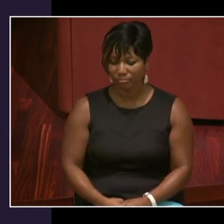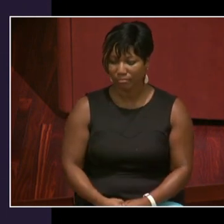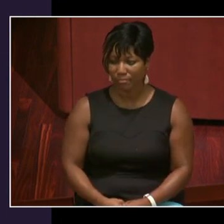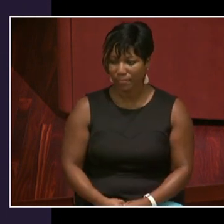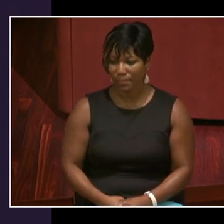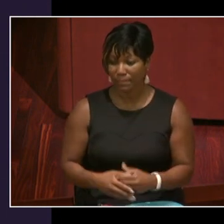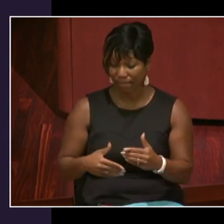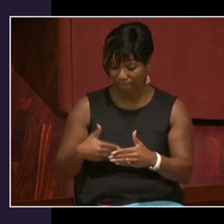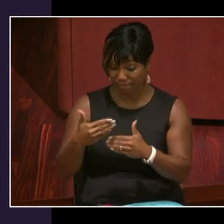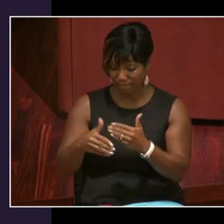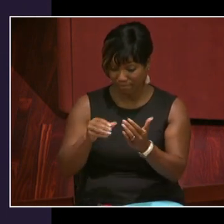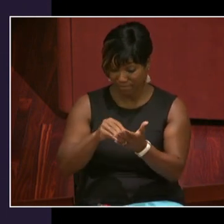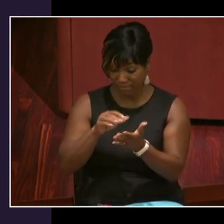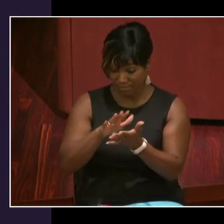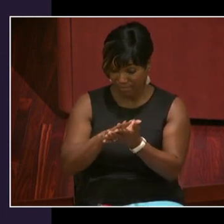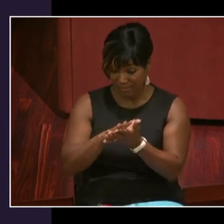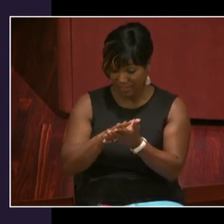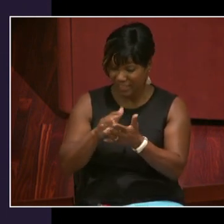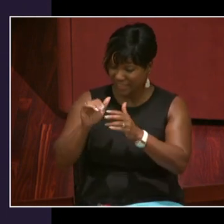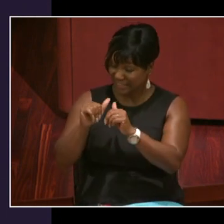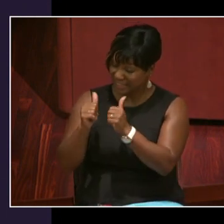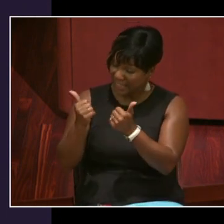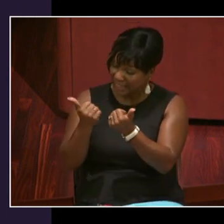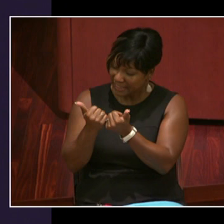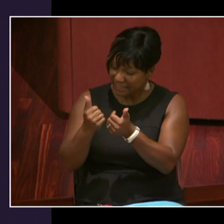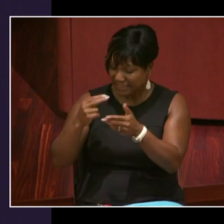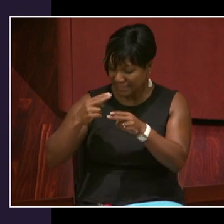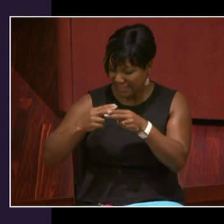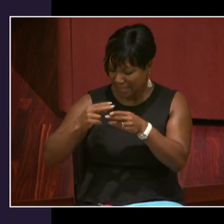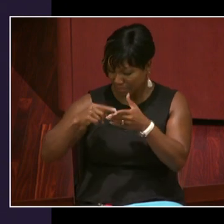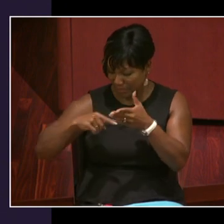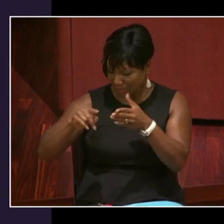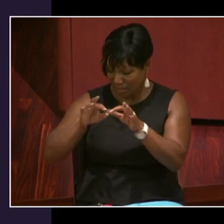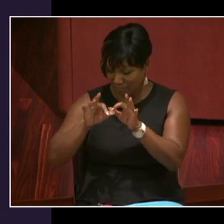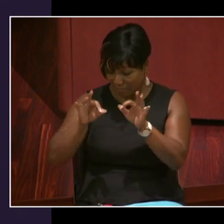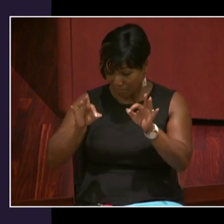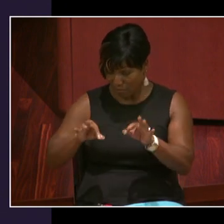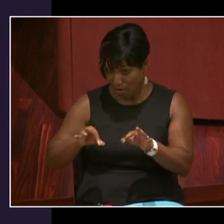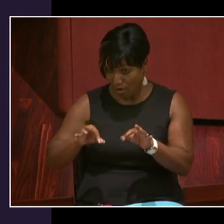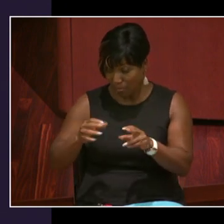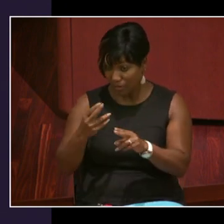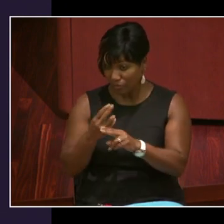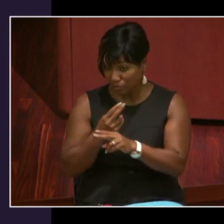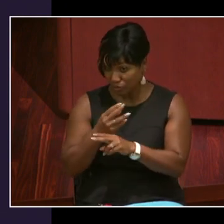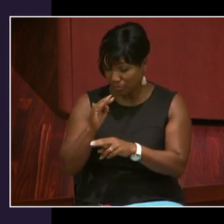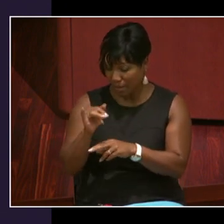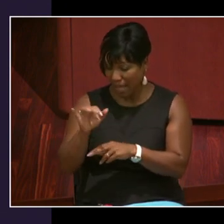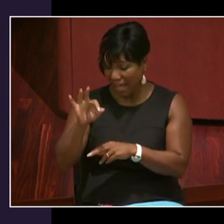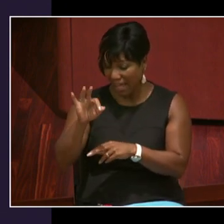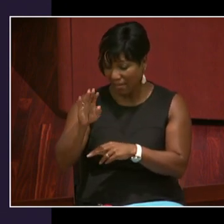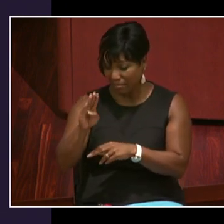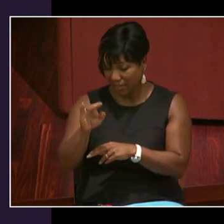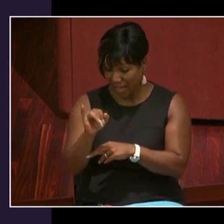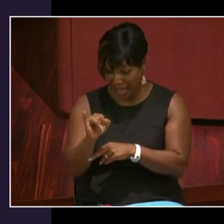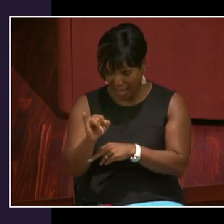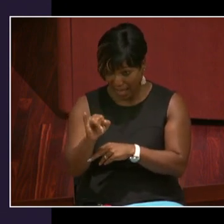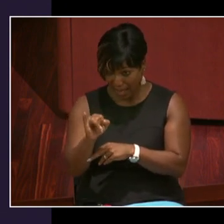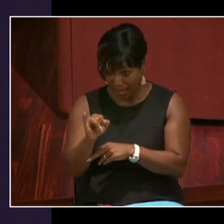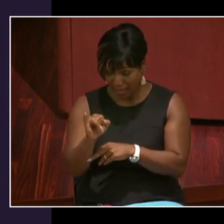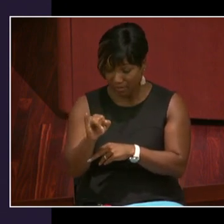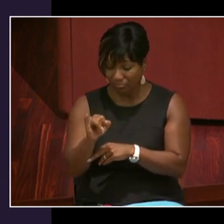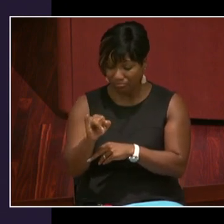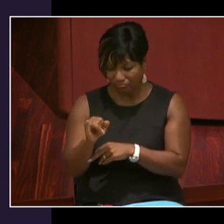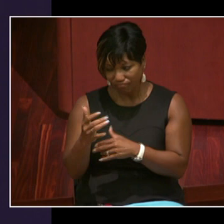The next record we're going to talk about is the agency name check form. This was a form that was utilized by the FBI, and again, kind of builds on